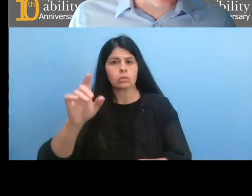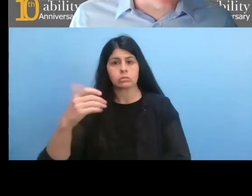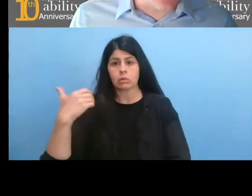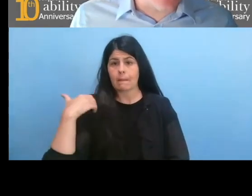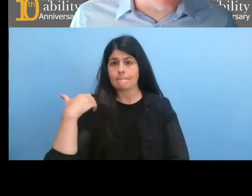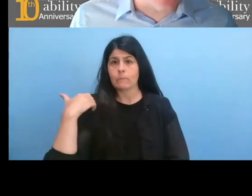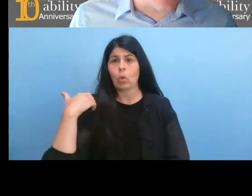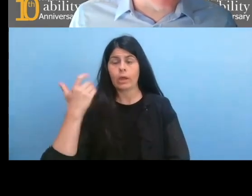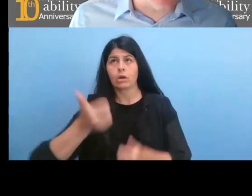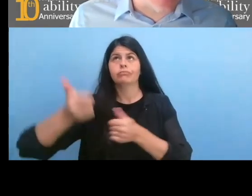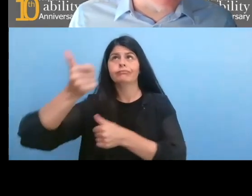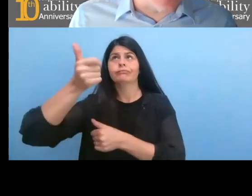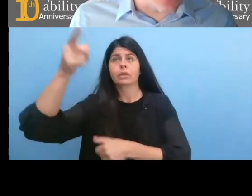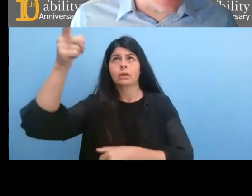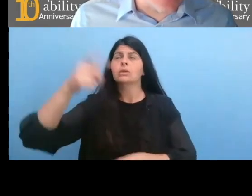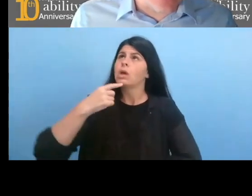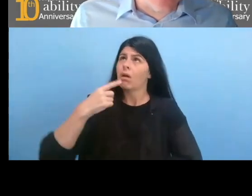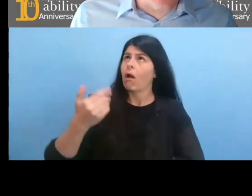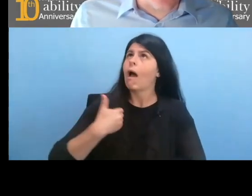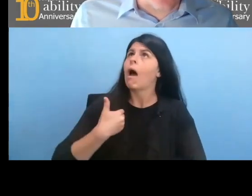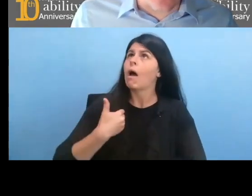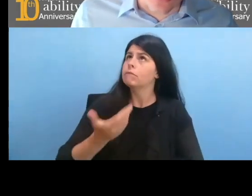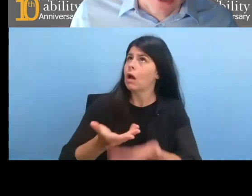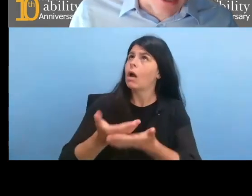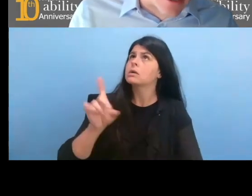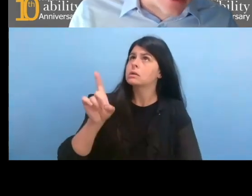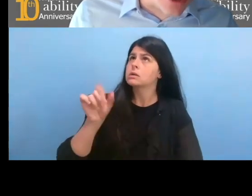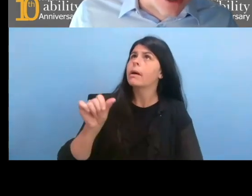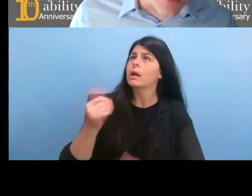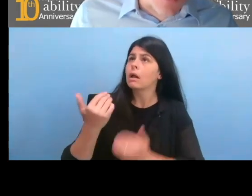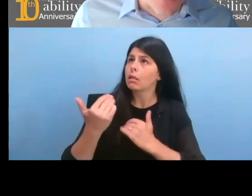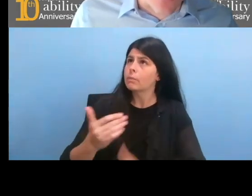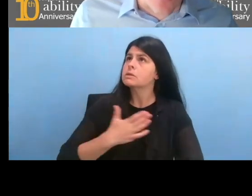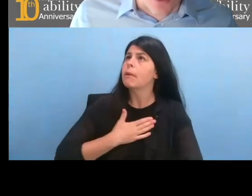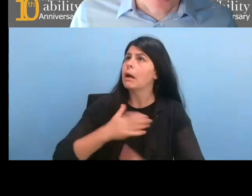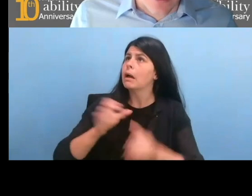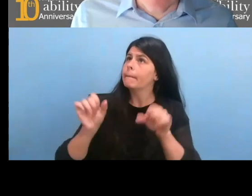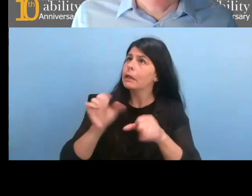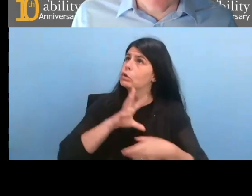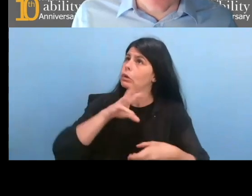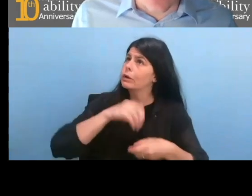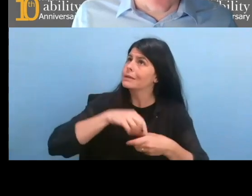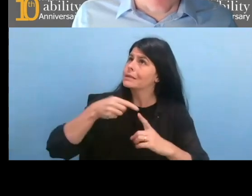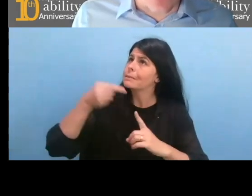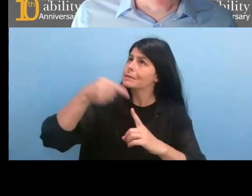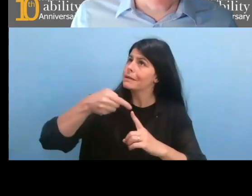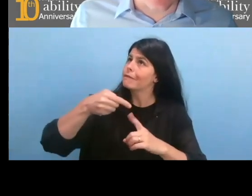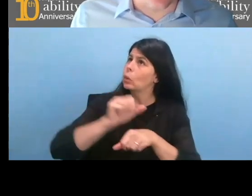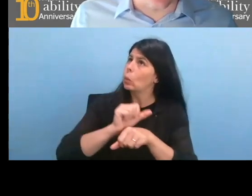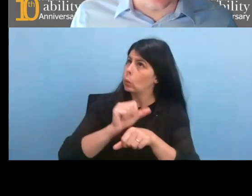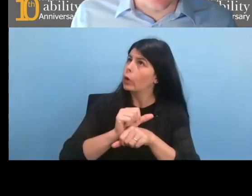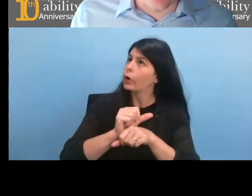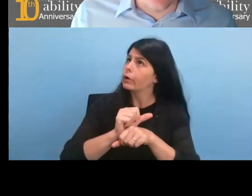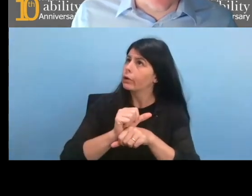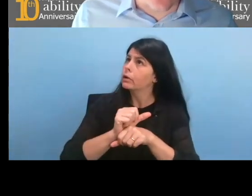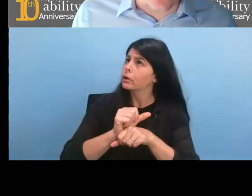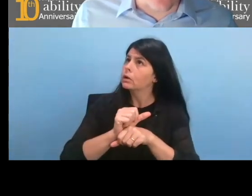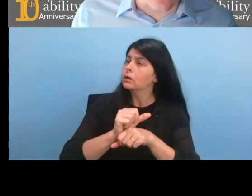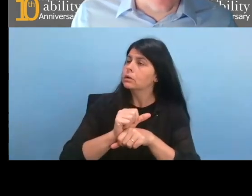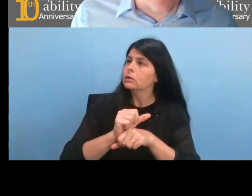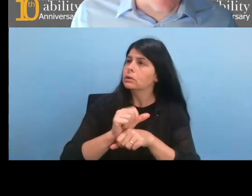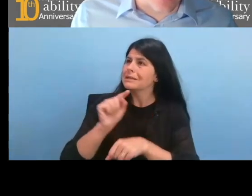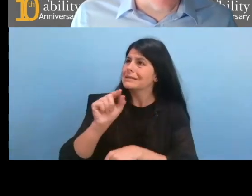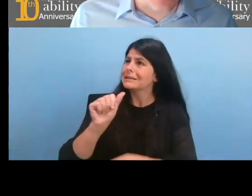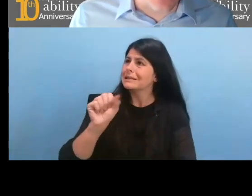have a disability that limits my ability to engage in this specific work task, you are legally entitled